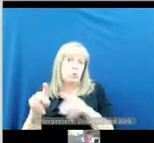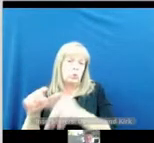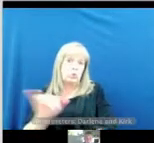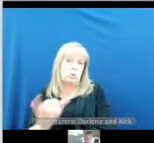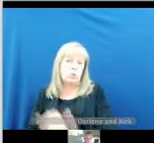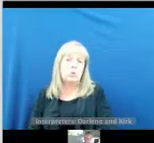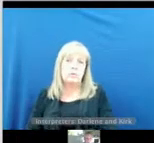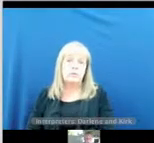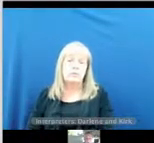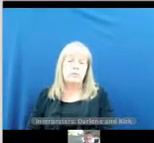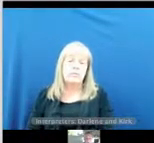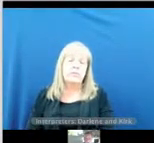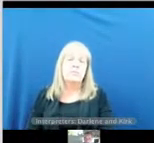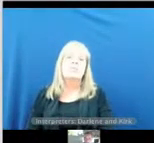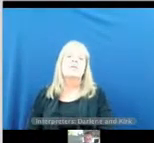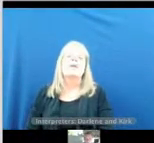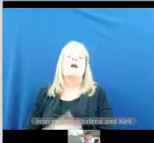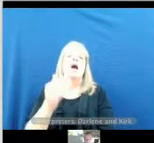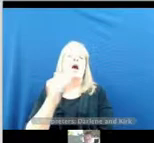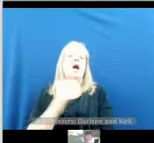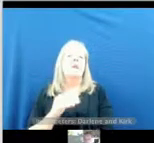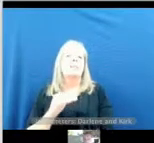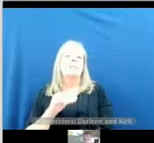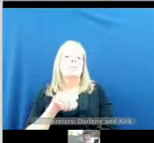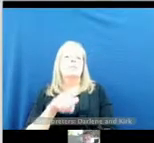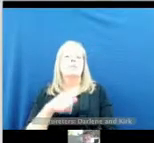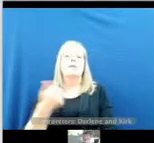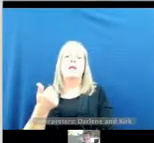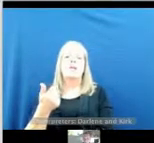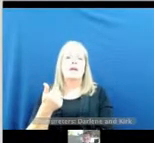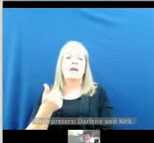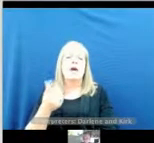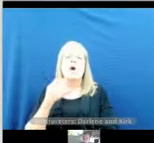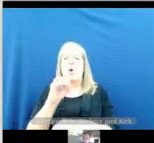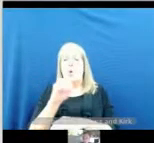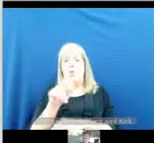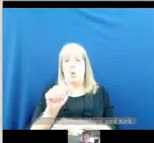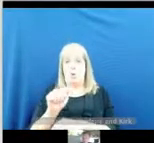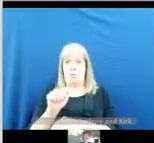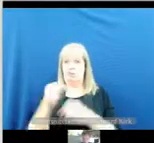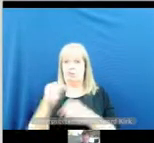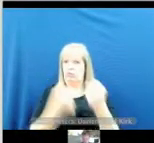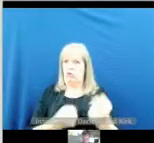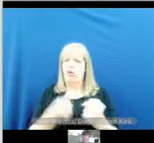Yes, that's right, Willard. Oklahoma, yeah, Oklahoma is really strong. They have a couple of deafblind specialists.